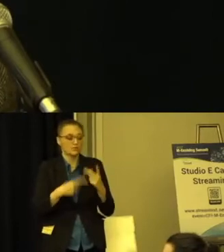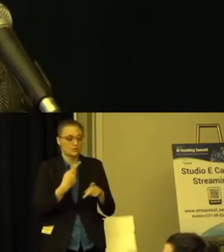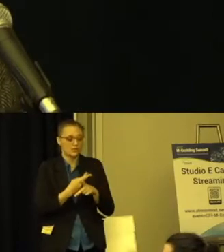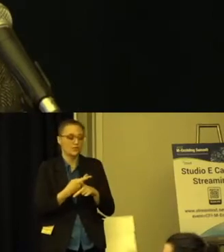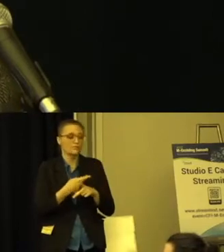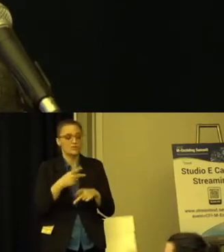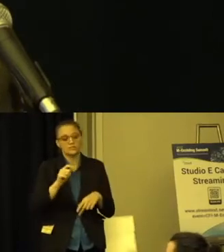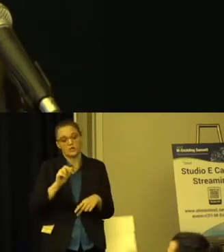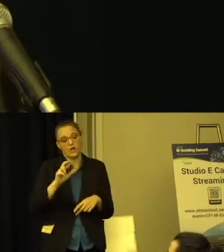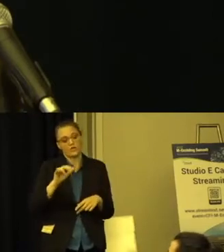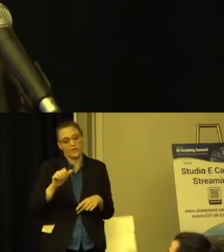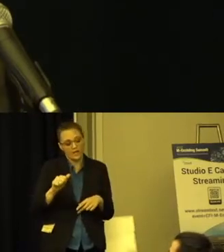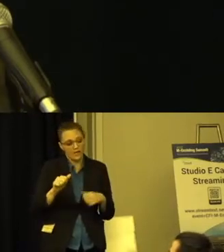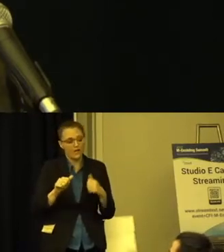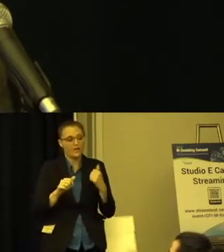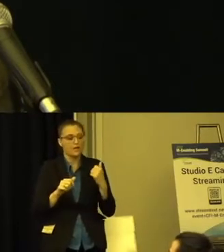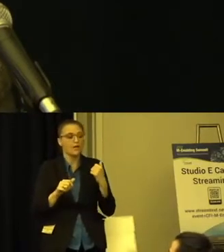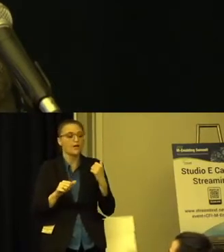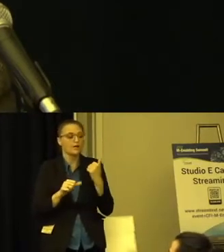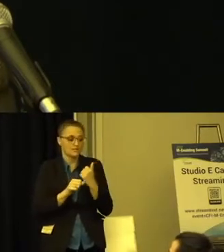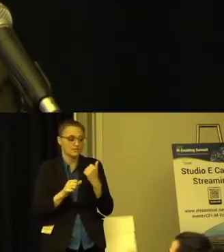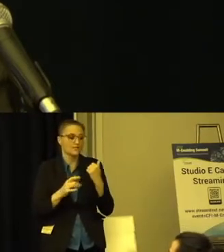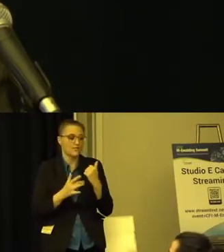is the ARIA Assistive Technology Project,